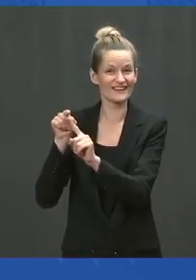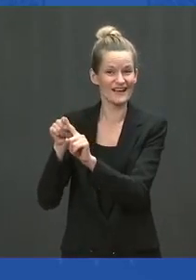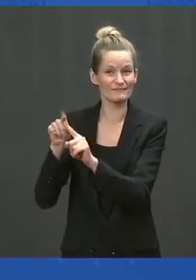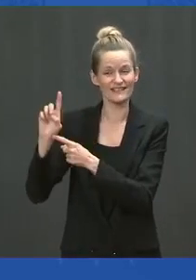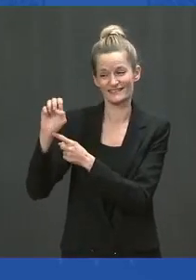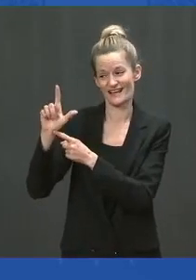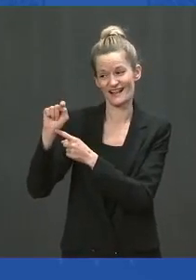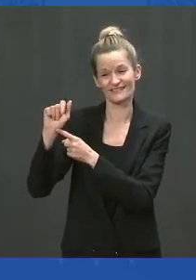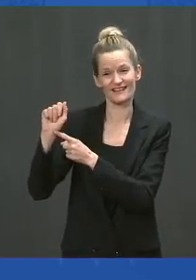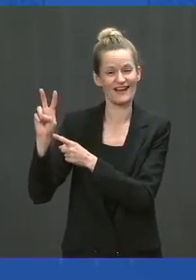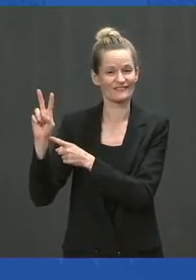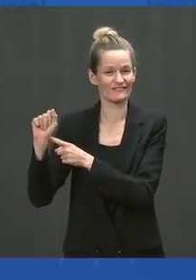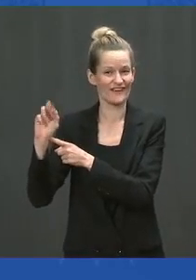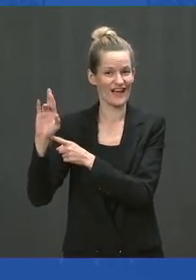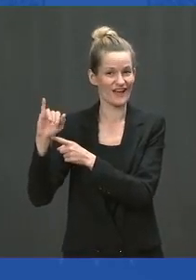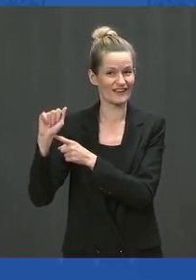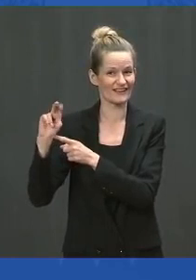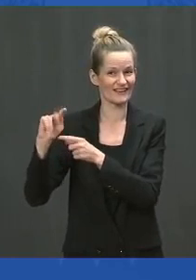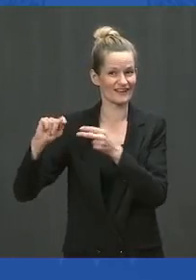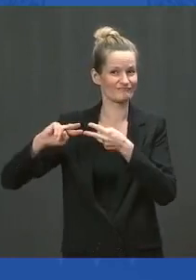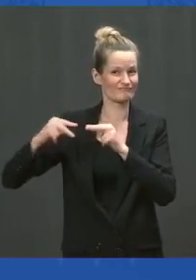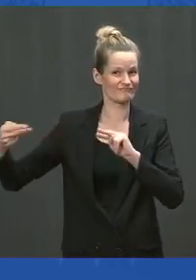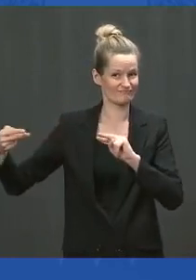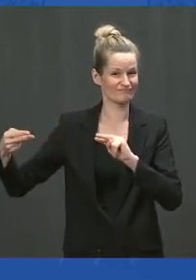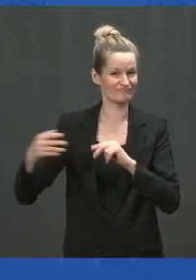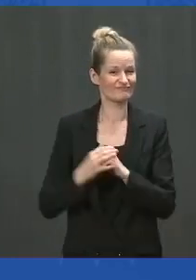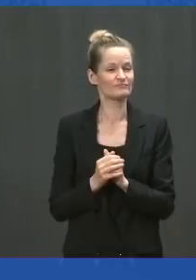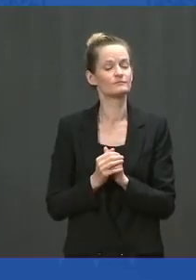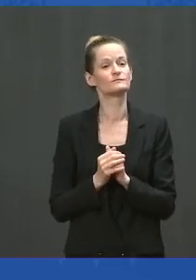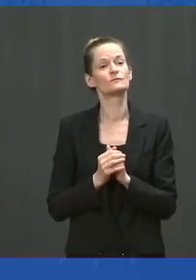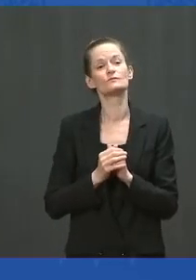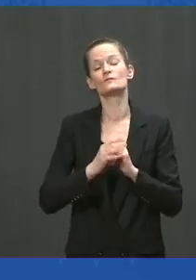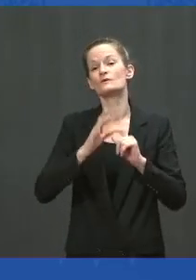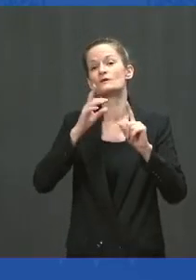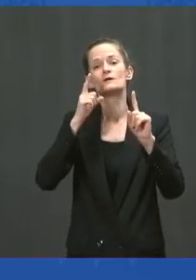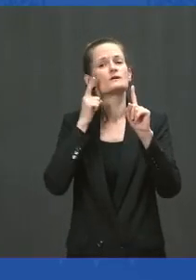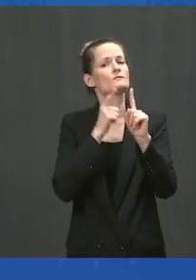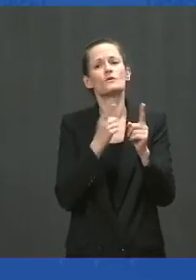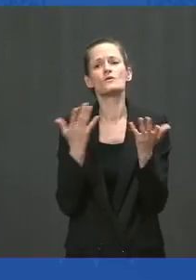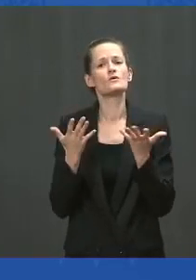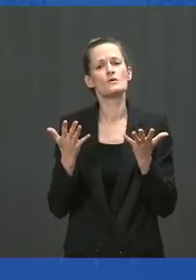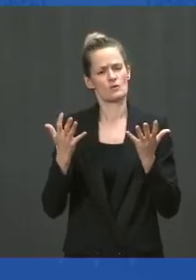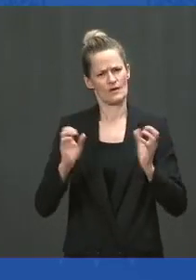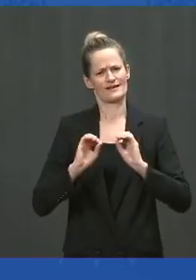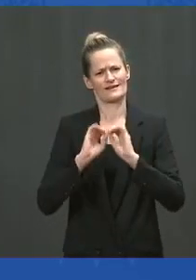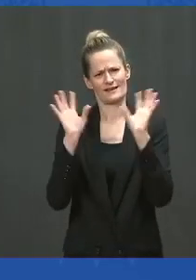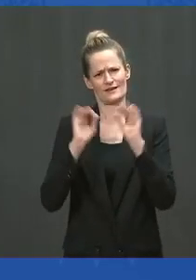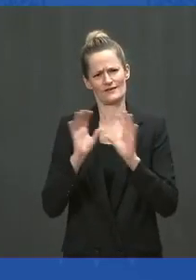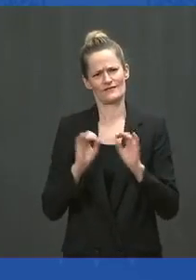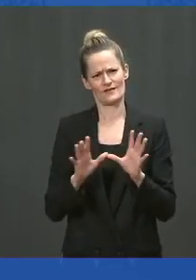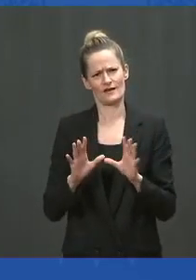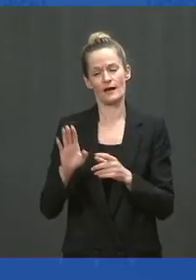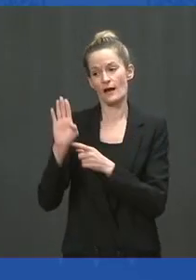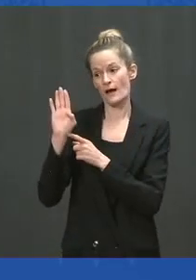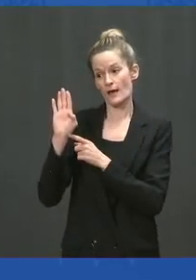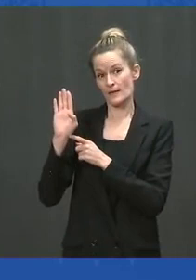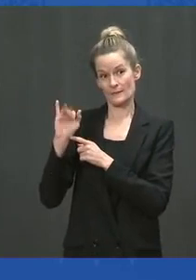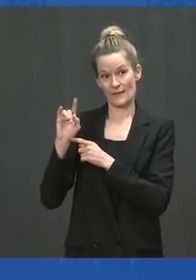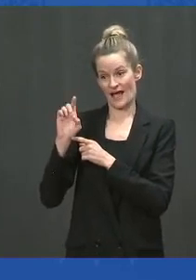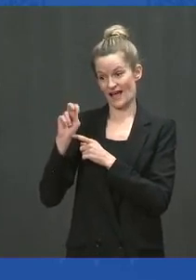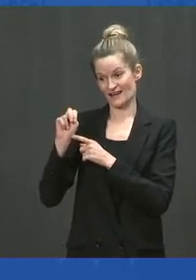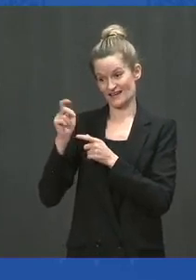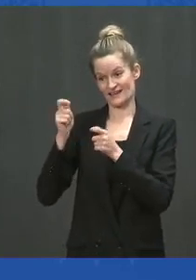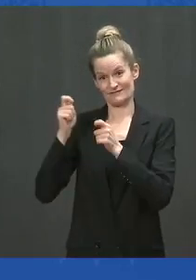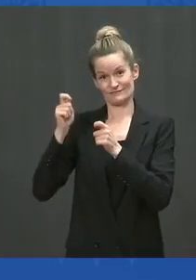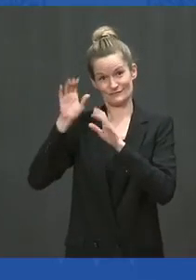Biden plan produces results, and the Biden plan is moving the country forward. We're now the first administration in history to add jobs every